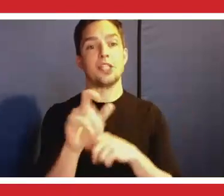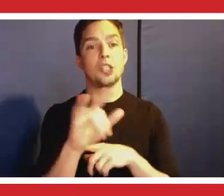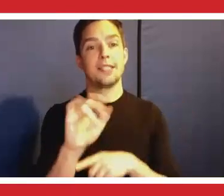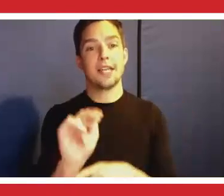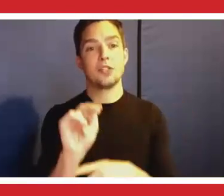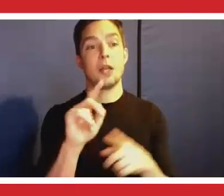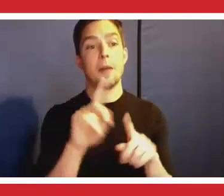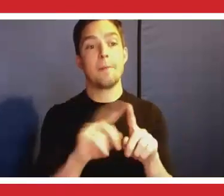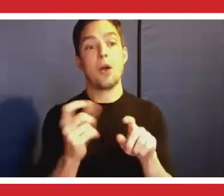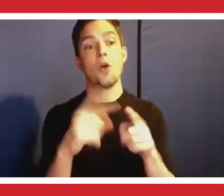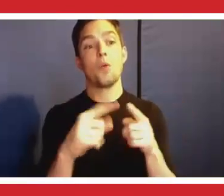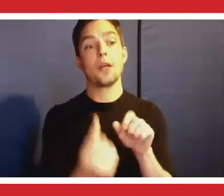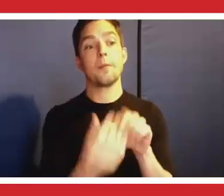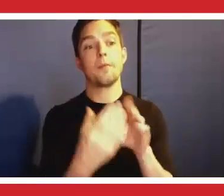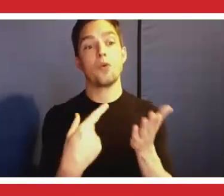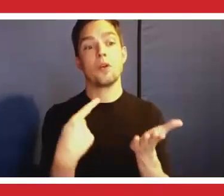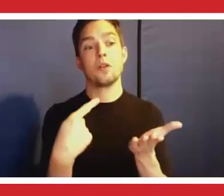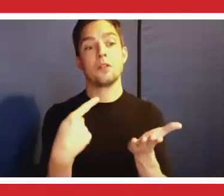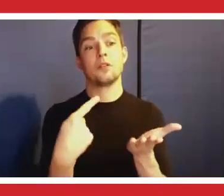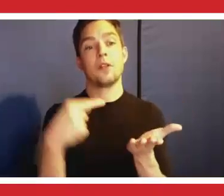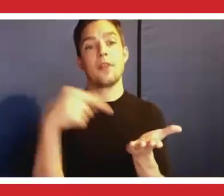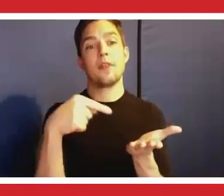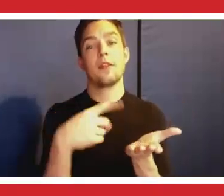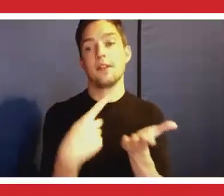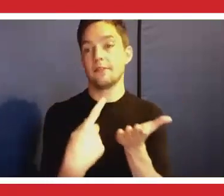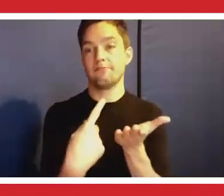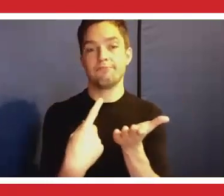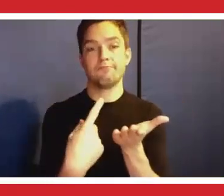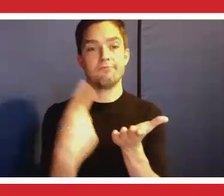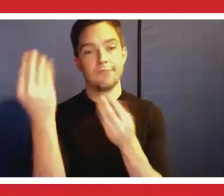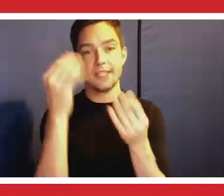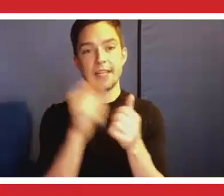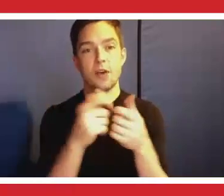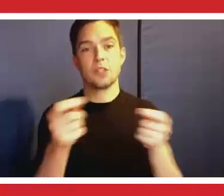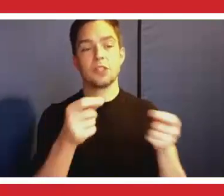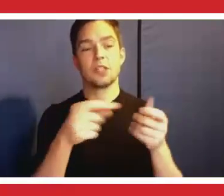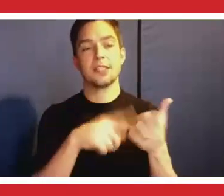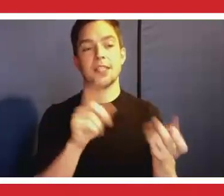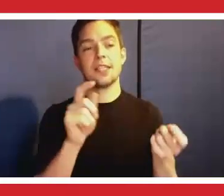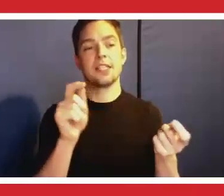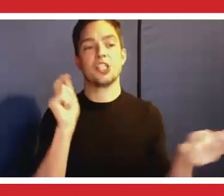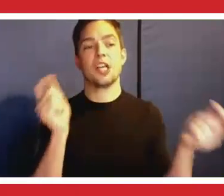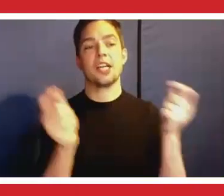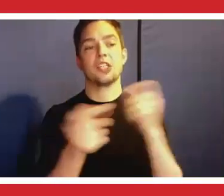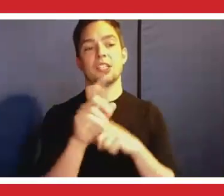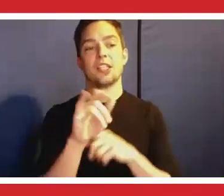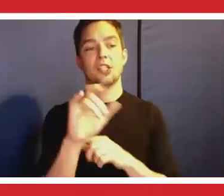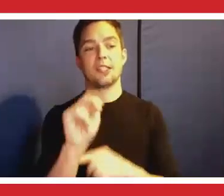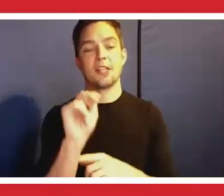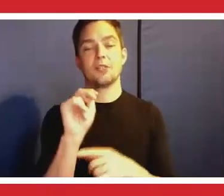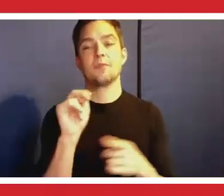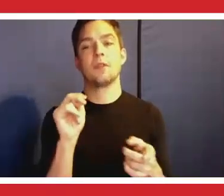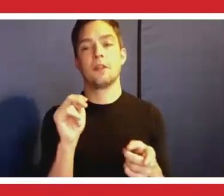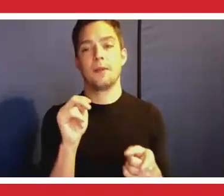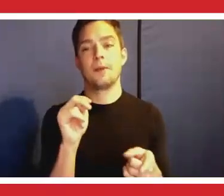and when thinking about how to conduct this digitalization, again, as Ani said,